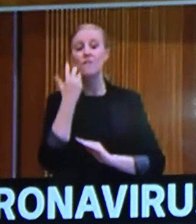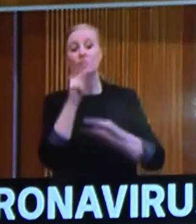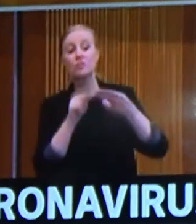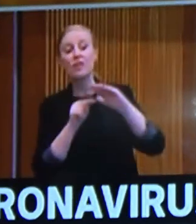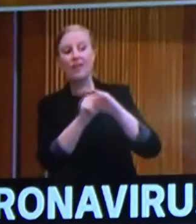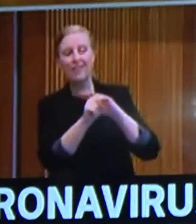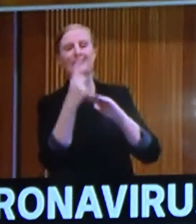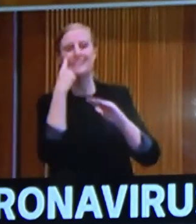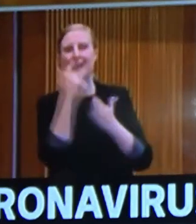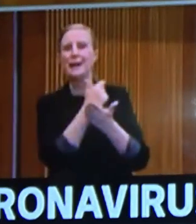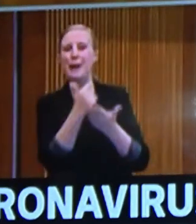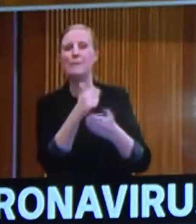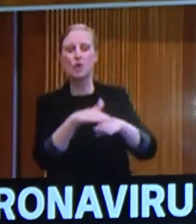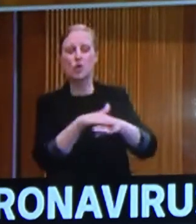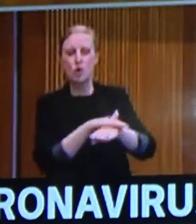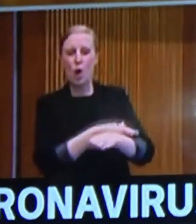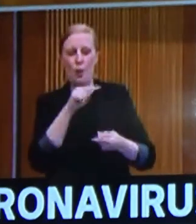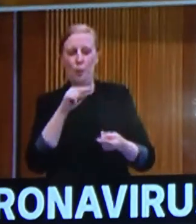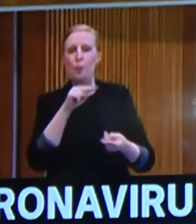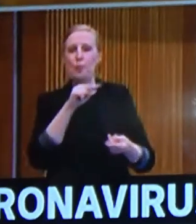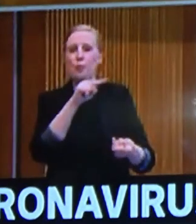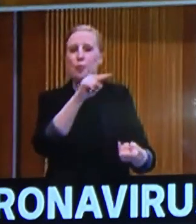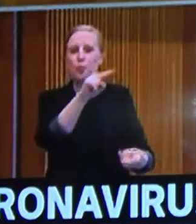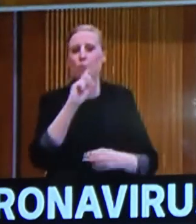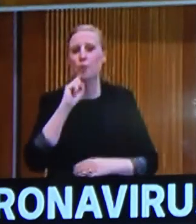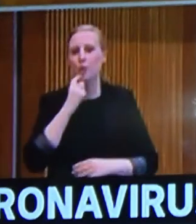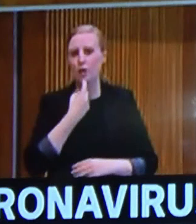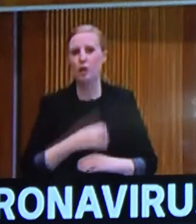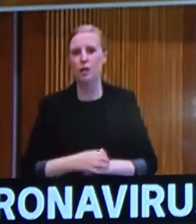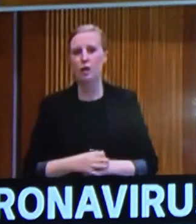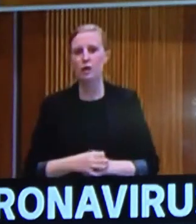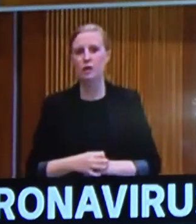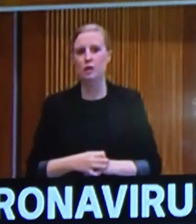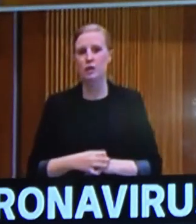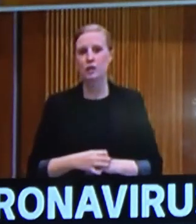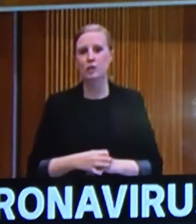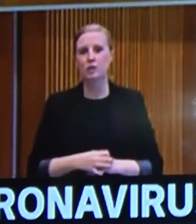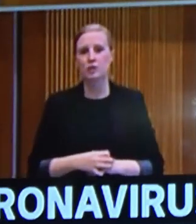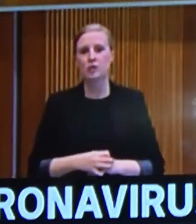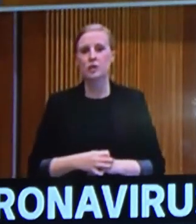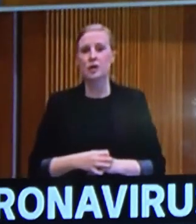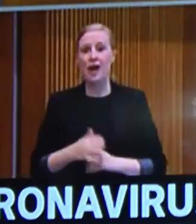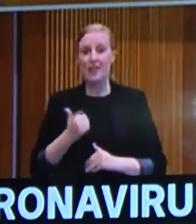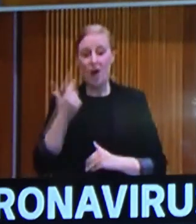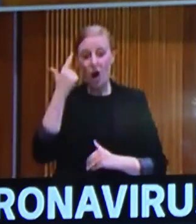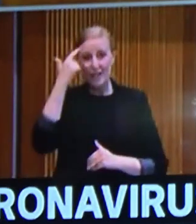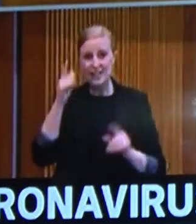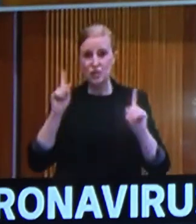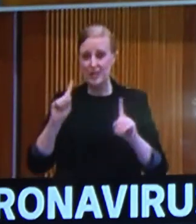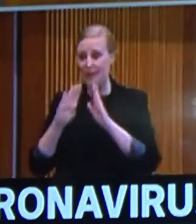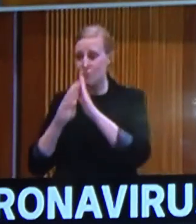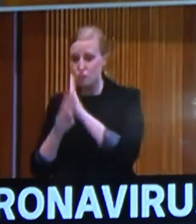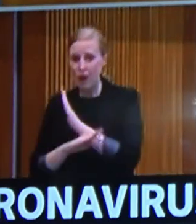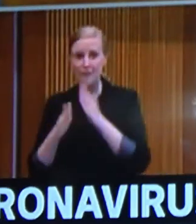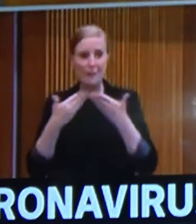reasons, and work is one of those. But these will, we believe, improve the situation. And the more it